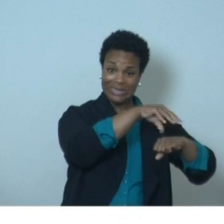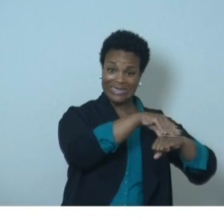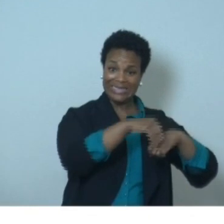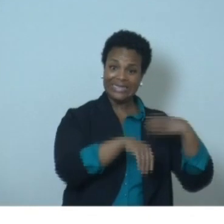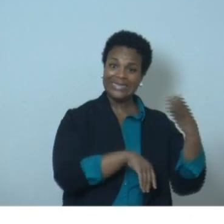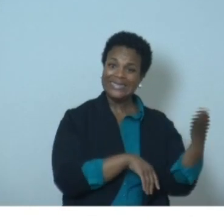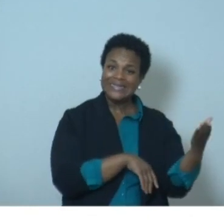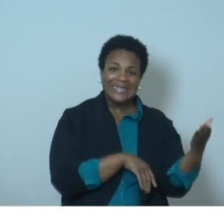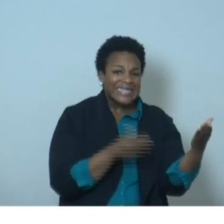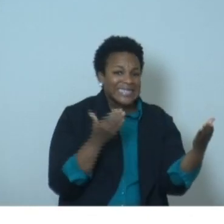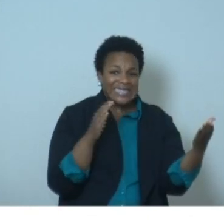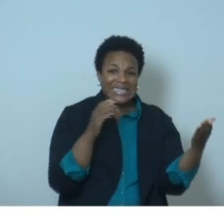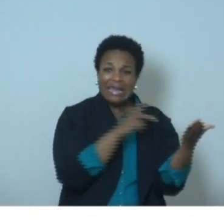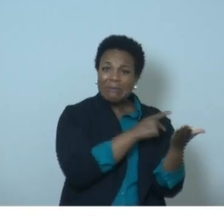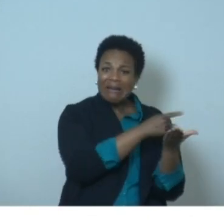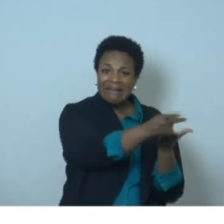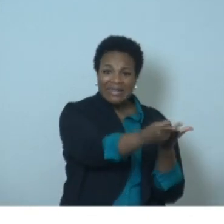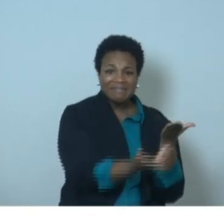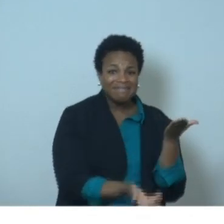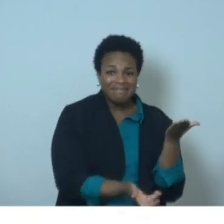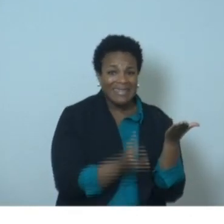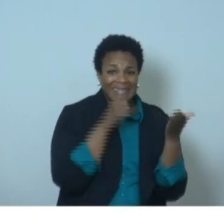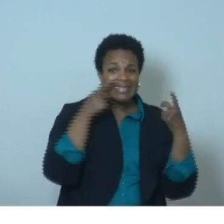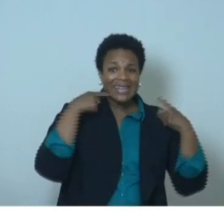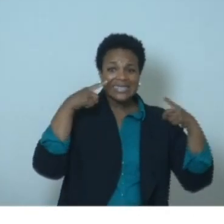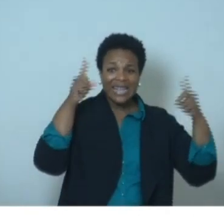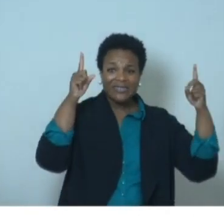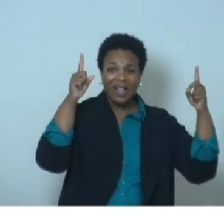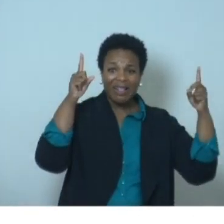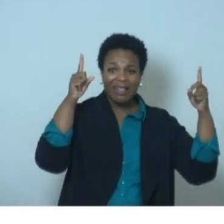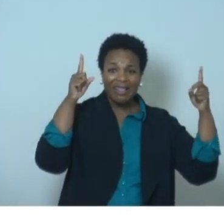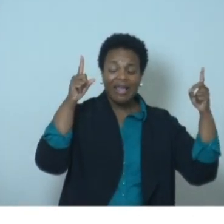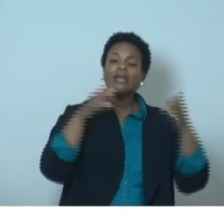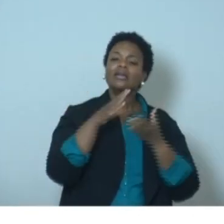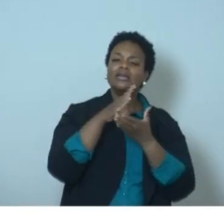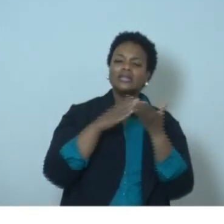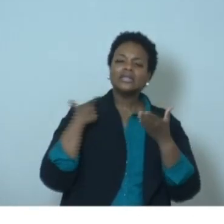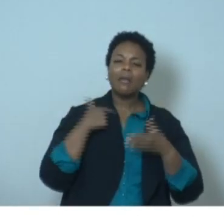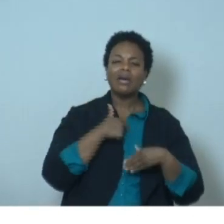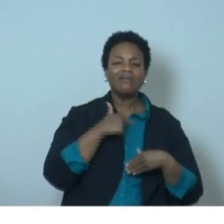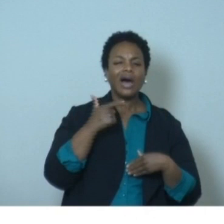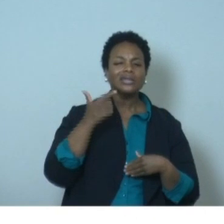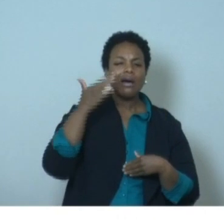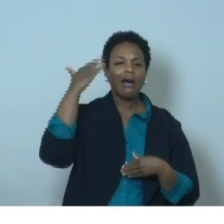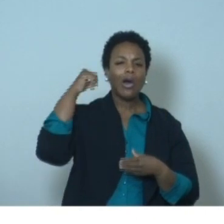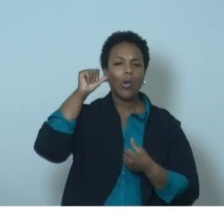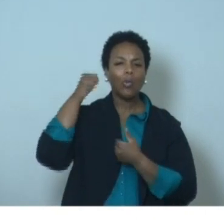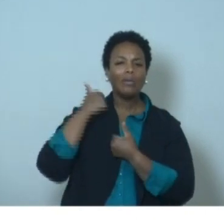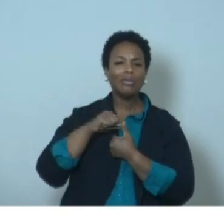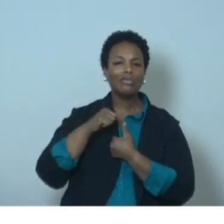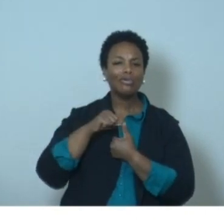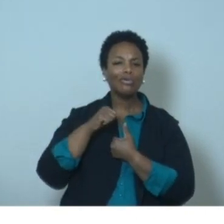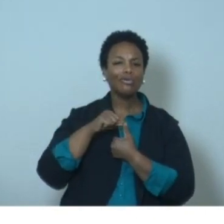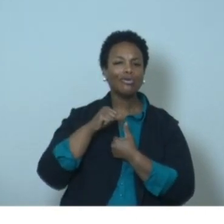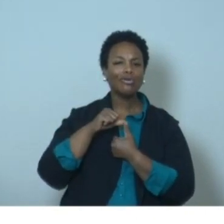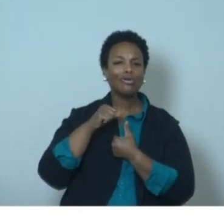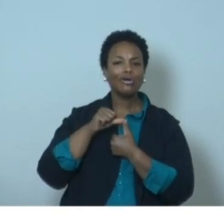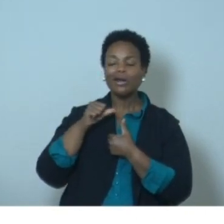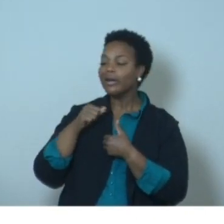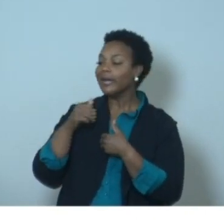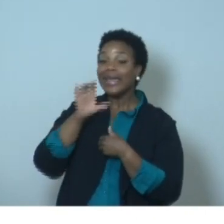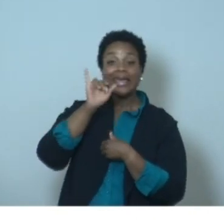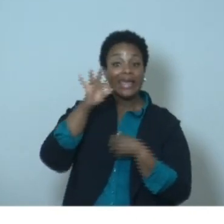really succeed. Some of us are old enough, maybe I might be the only one in the room, remember when a neighborhood kid had